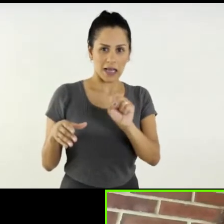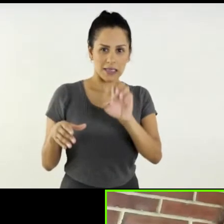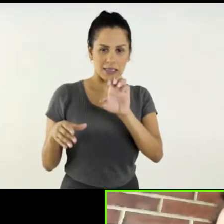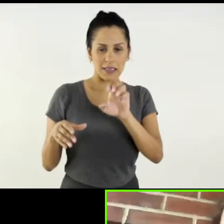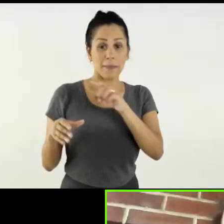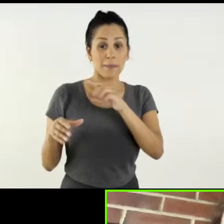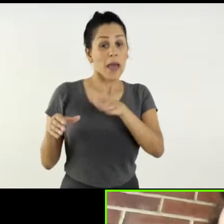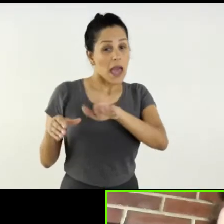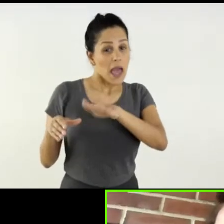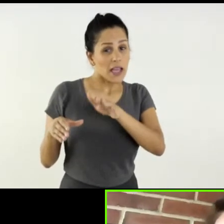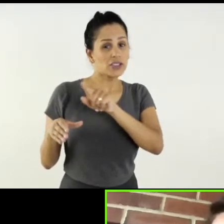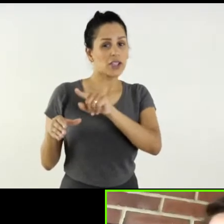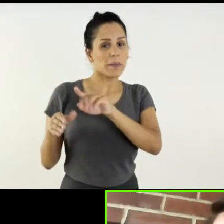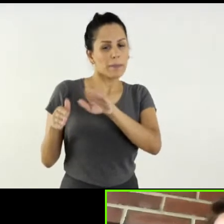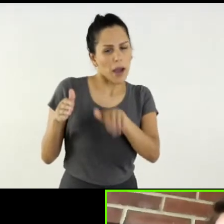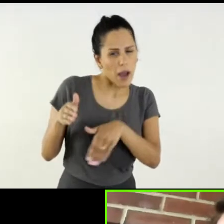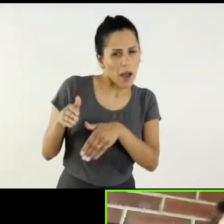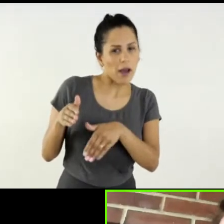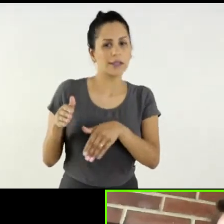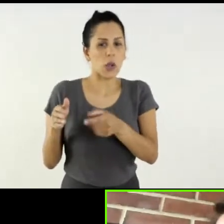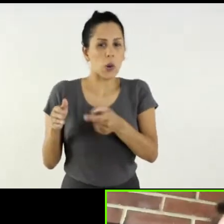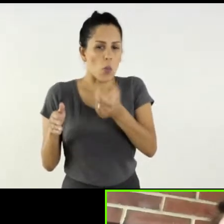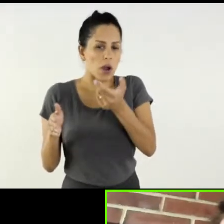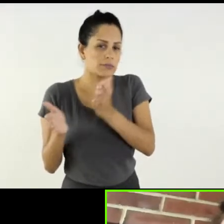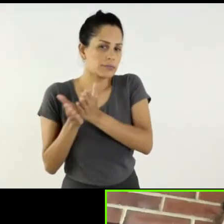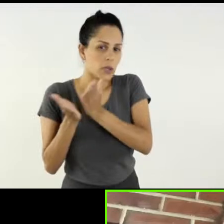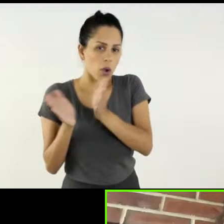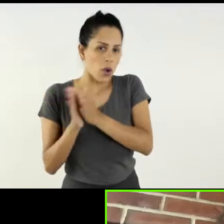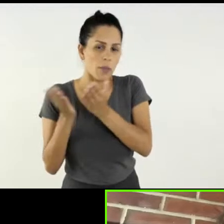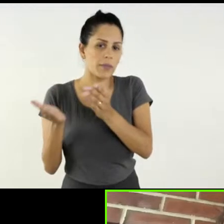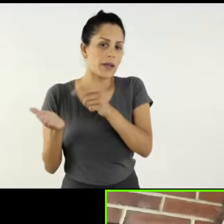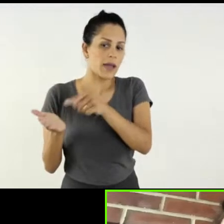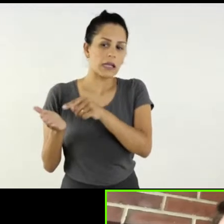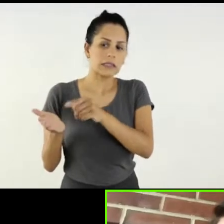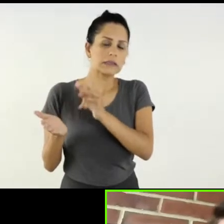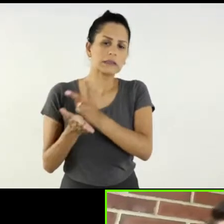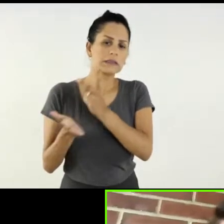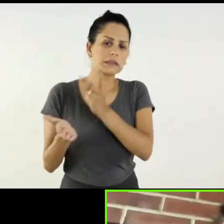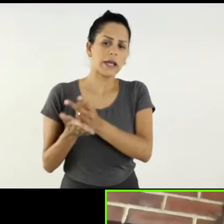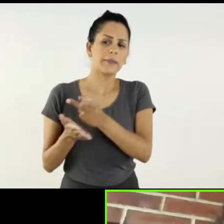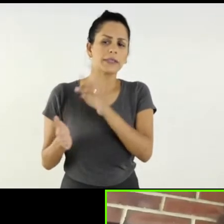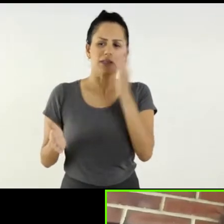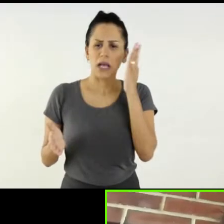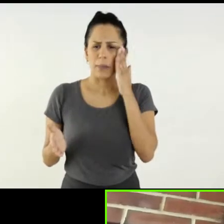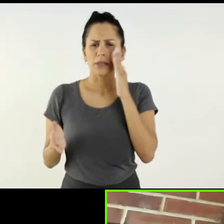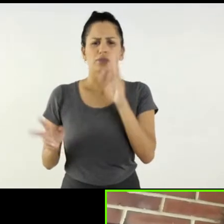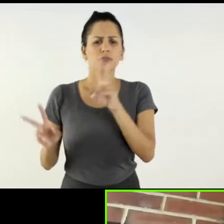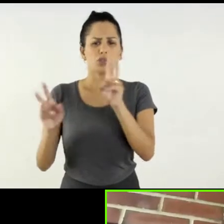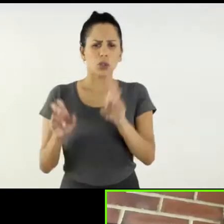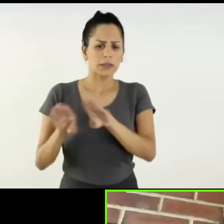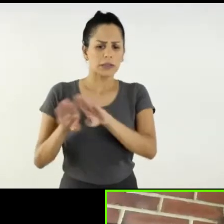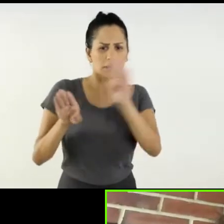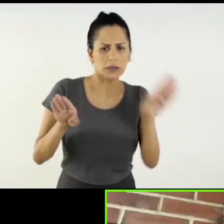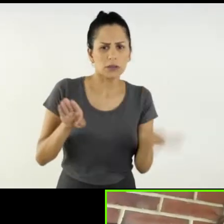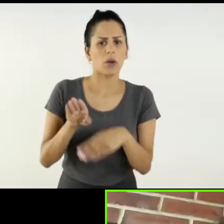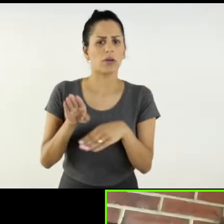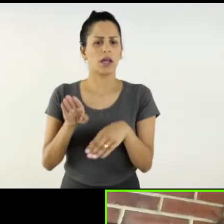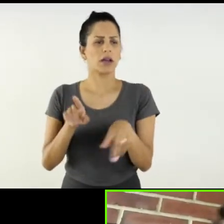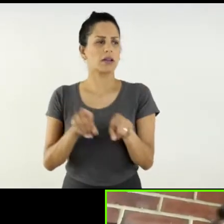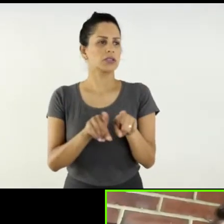about class disparity, about wealth, about the sort of the economic systems and sort of mechanisms